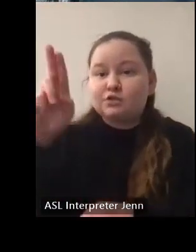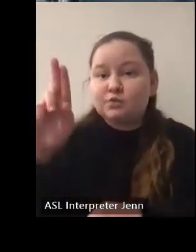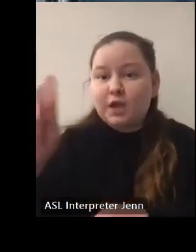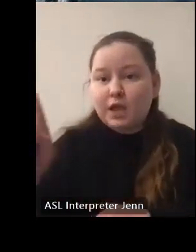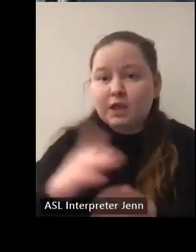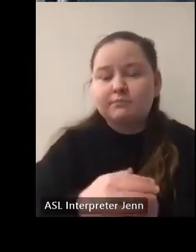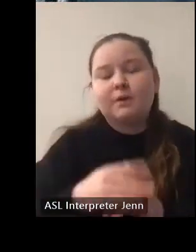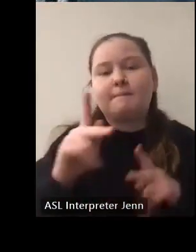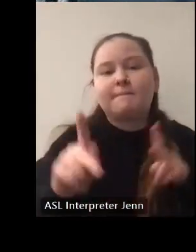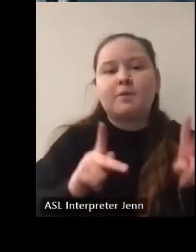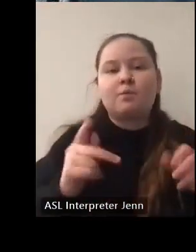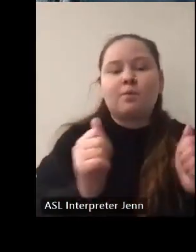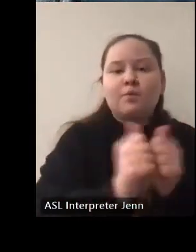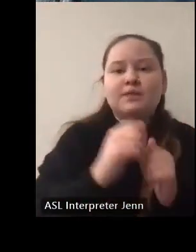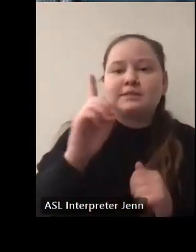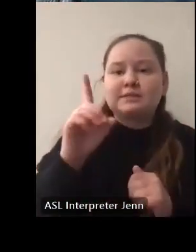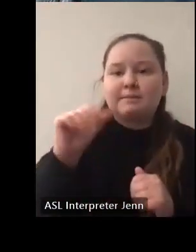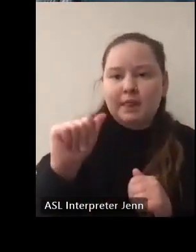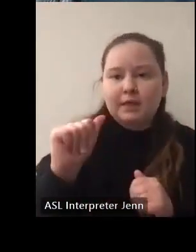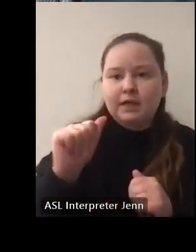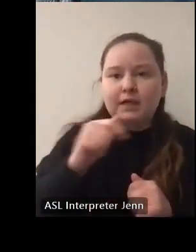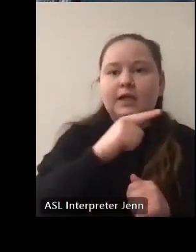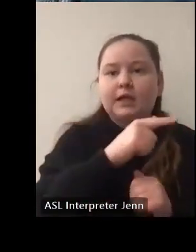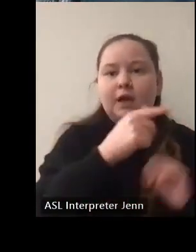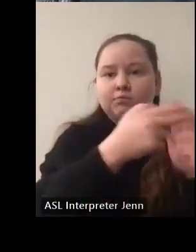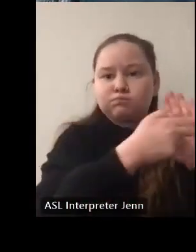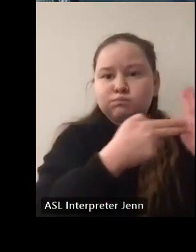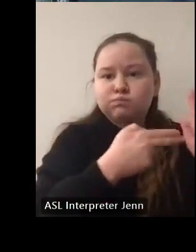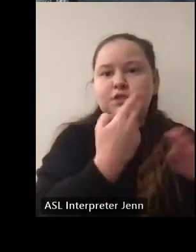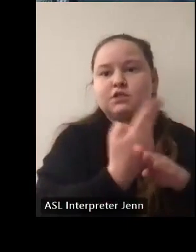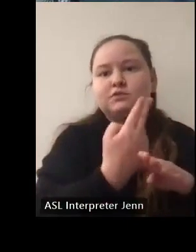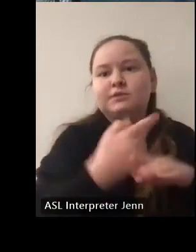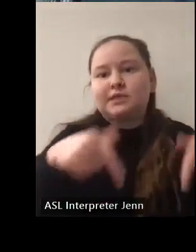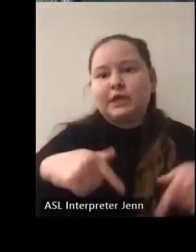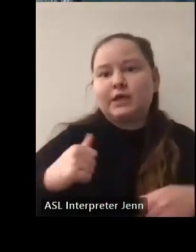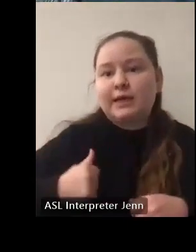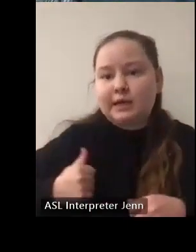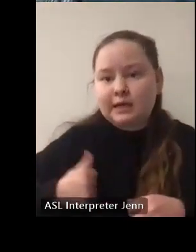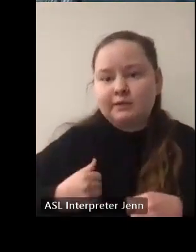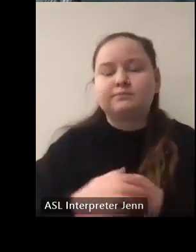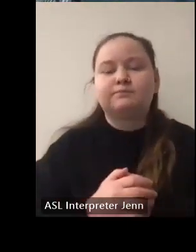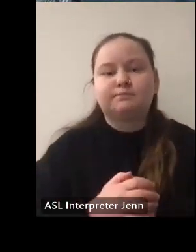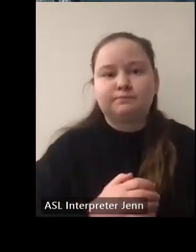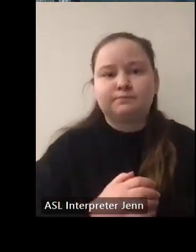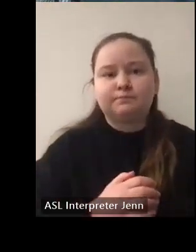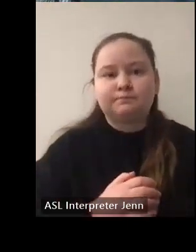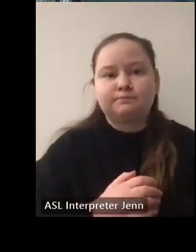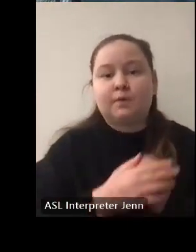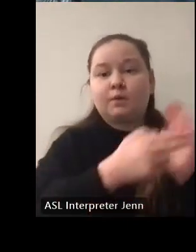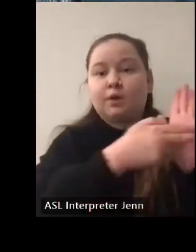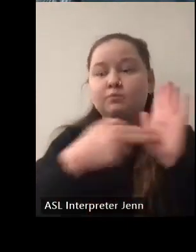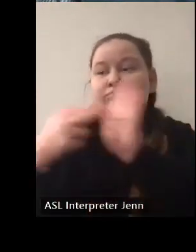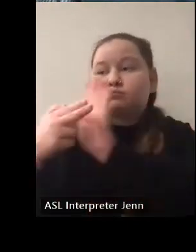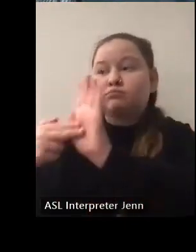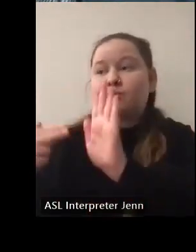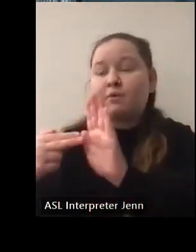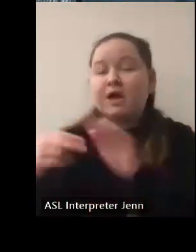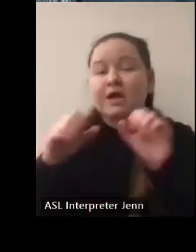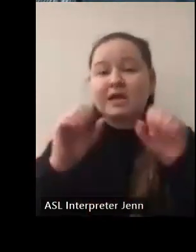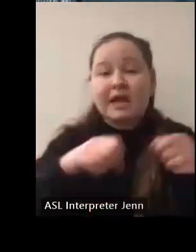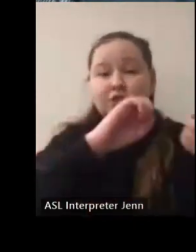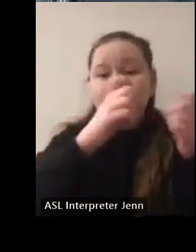generally used here in Canada. And these definitions can be challenged and can change. For